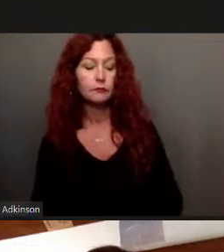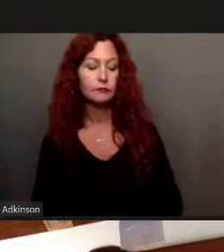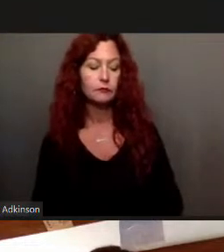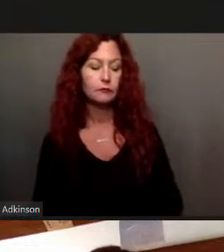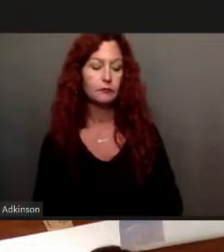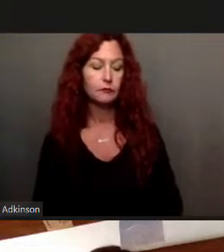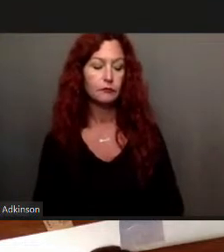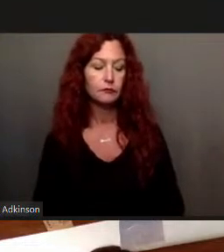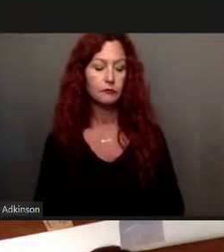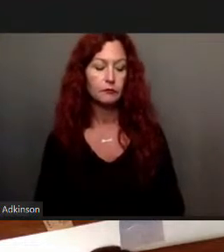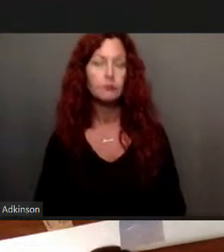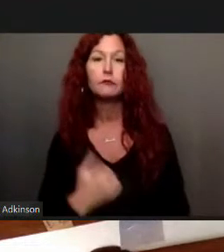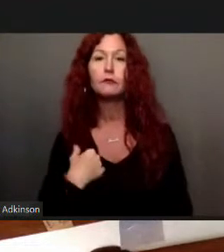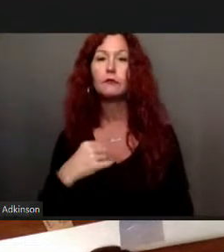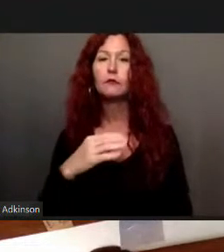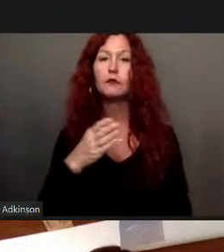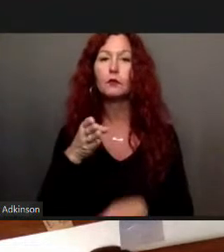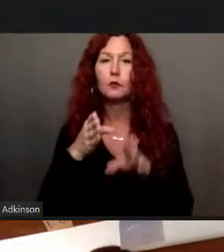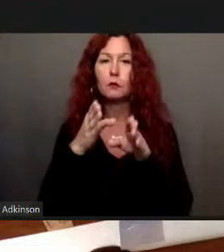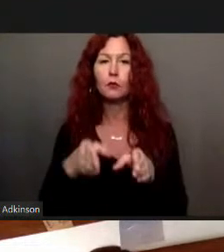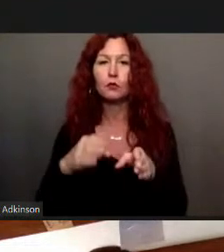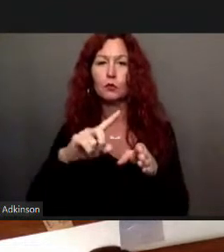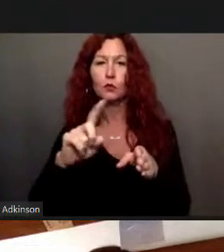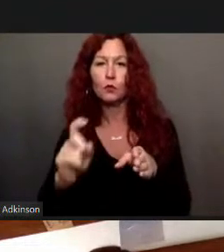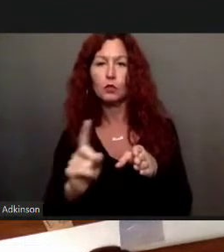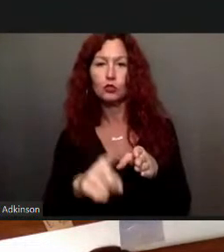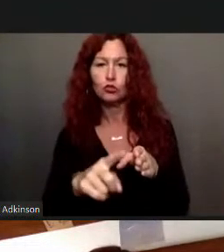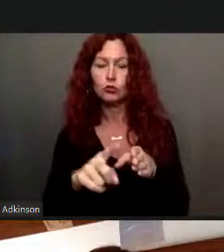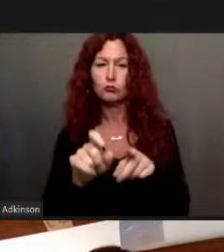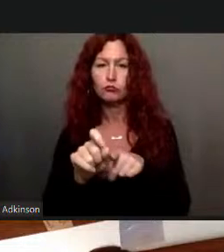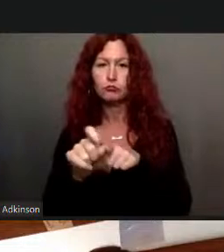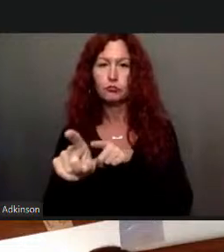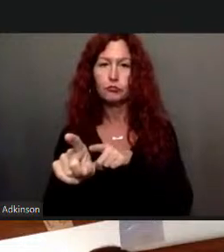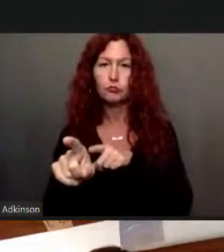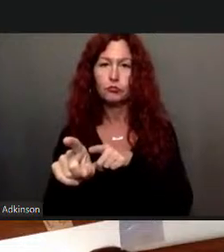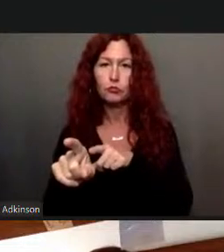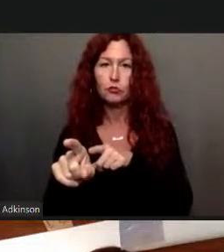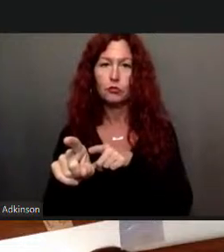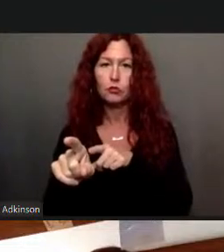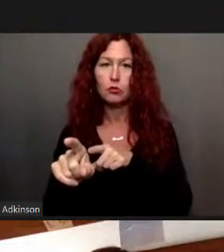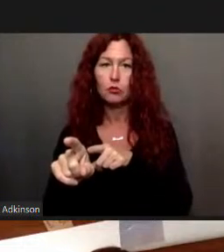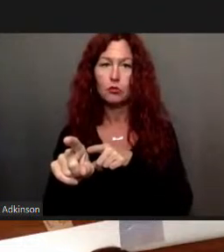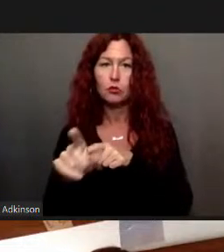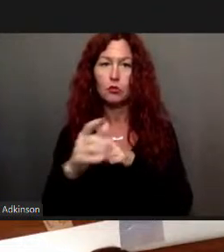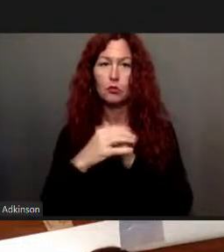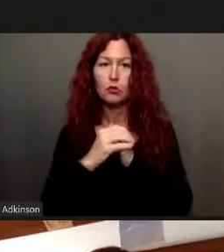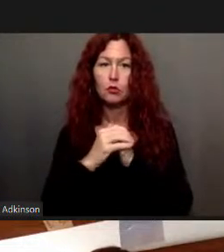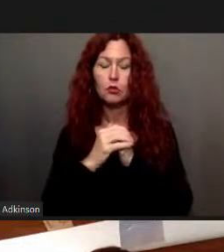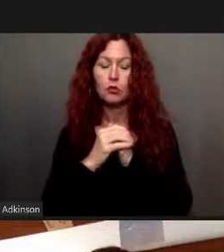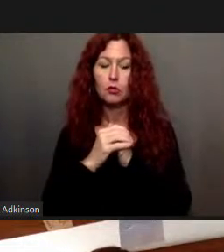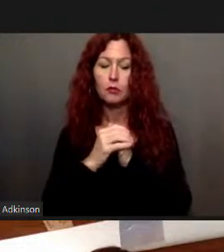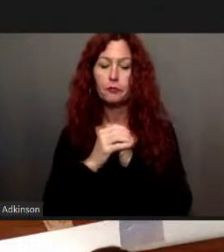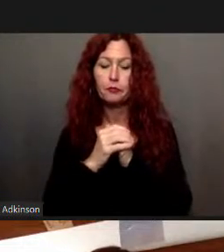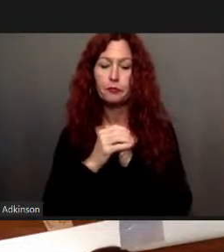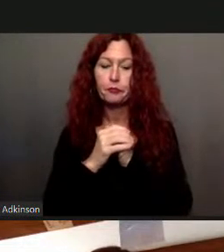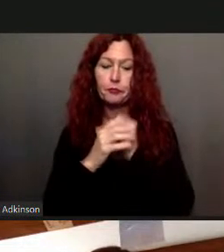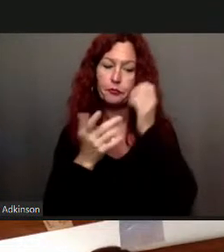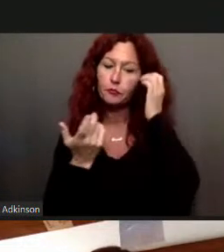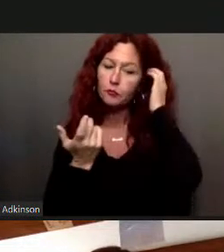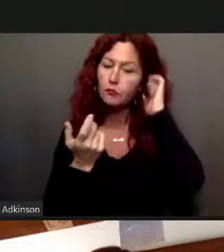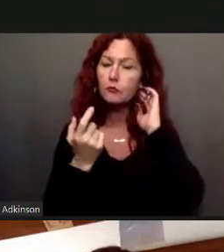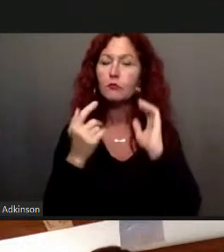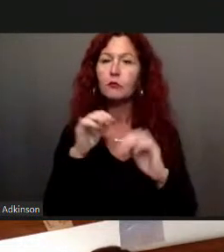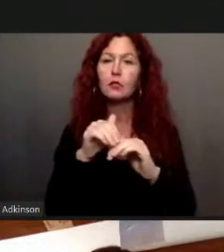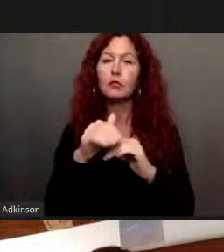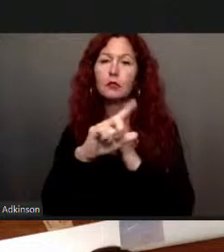is watching, Catherine Kalurgis, the deputy web editor with The Real Deal, Real Estate News. She wants to know if